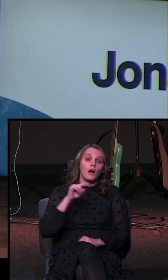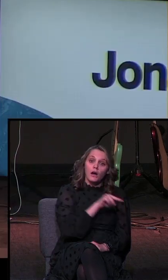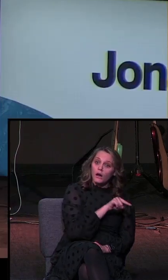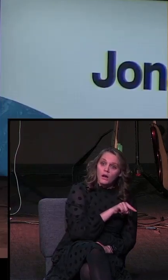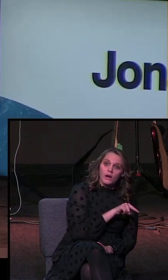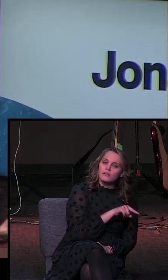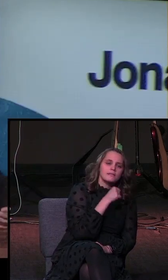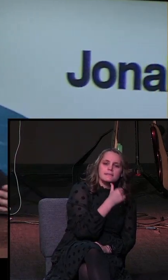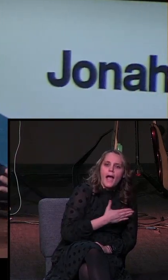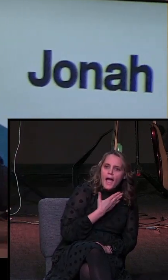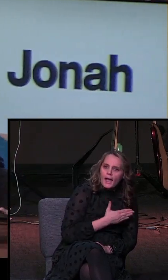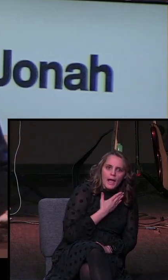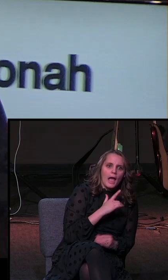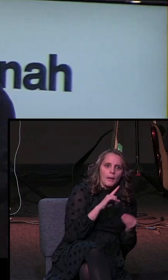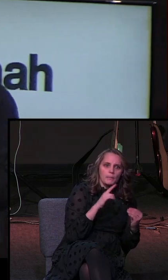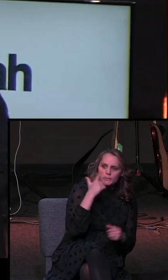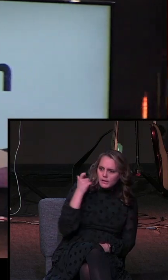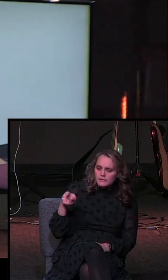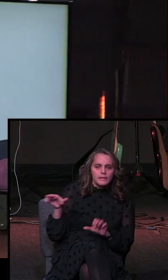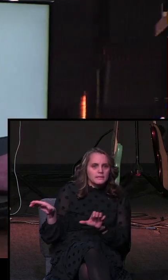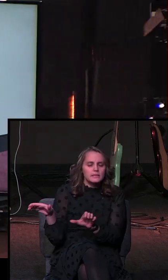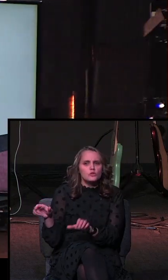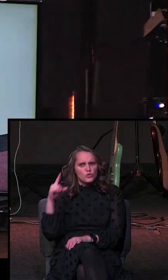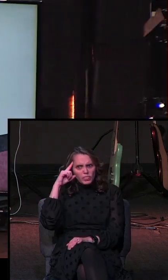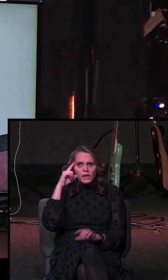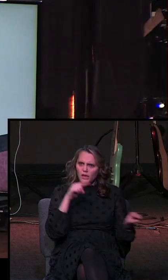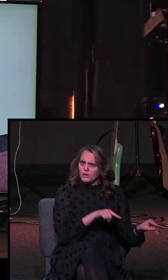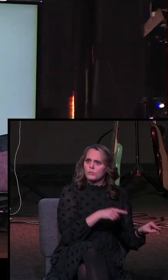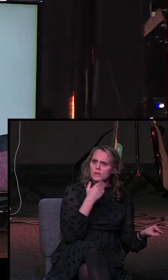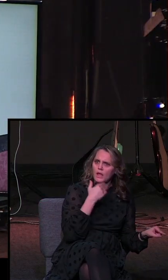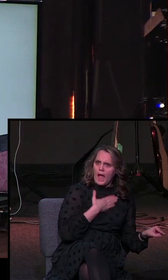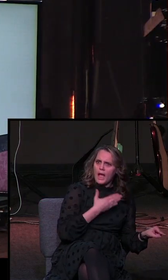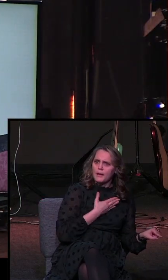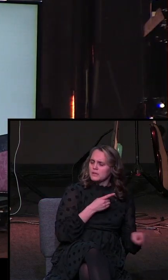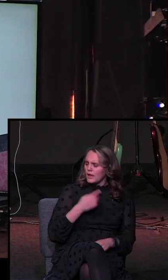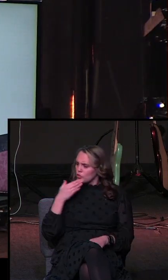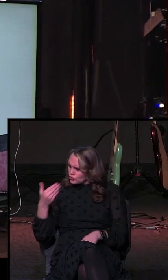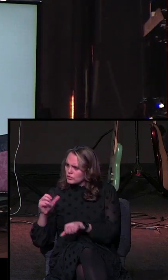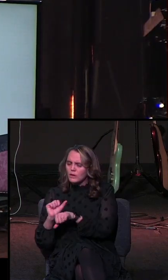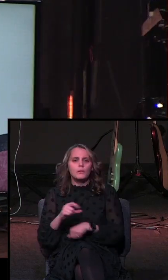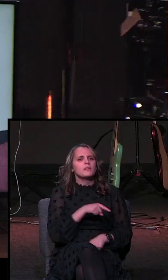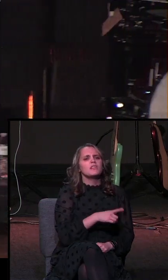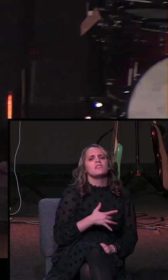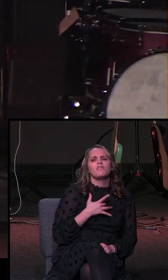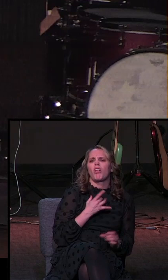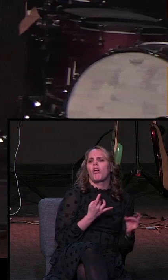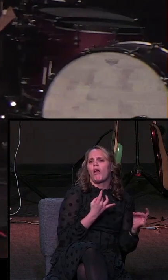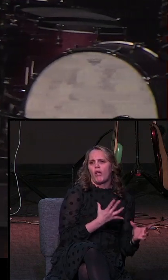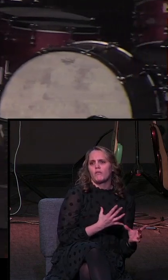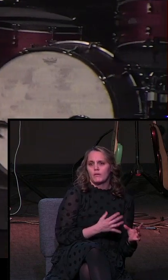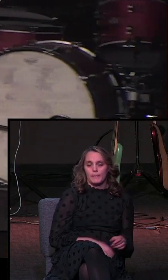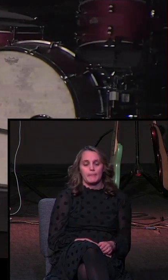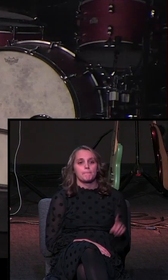happy about the fact that they've done this. You'd think he'd be happy, like, "Great job, Jonah, job well done," and he's miserable. So let's take a look at this